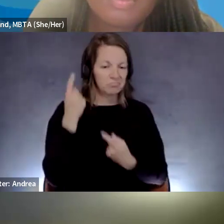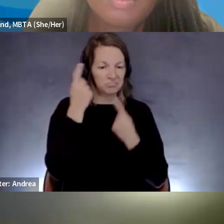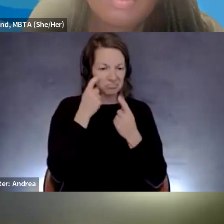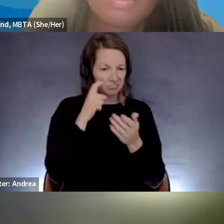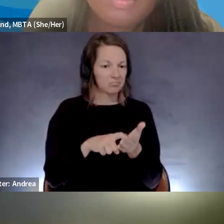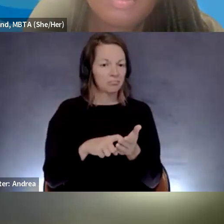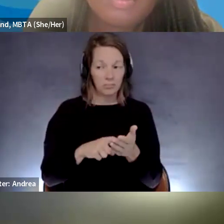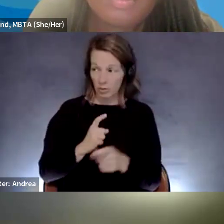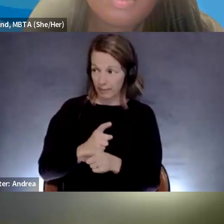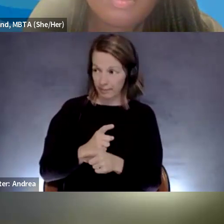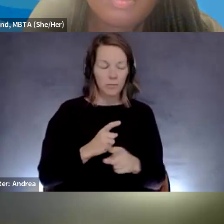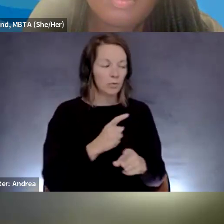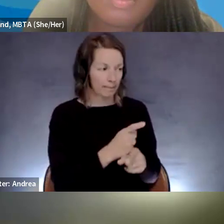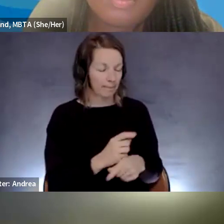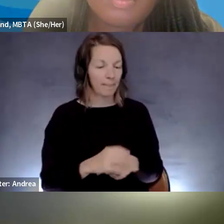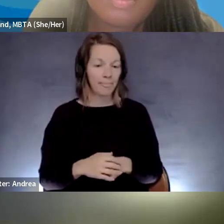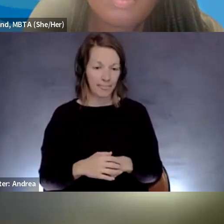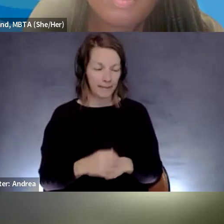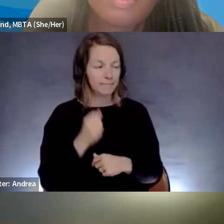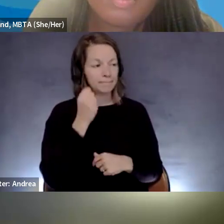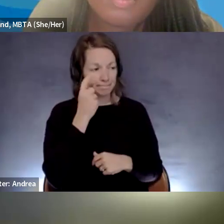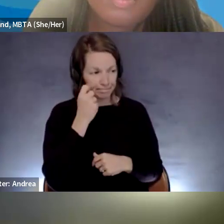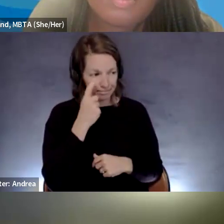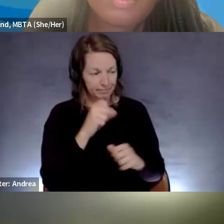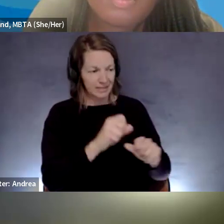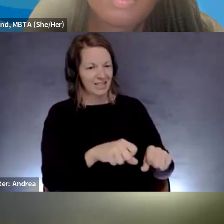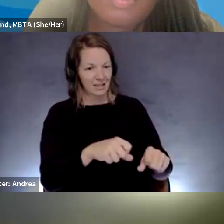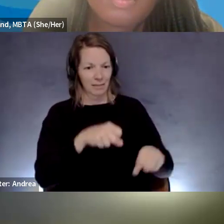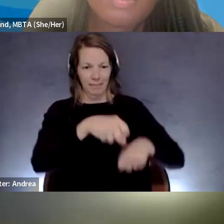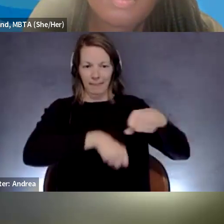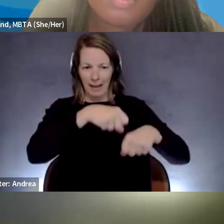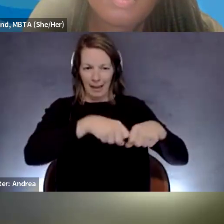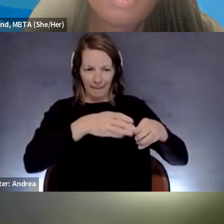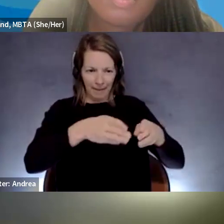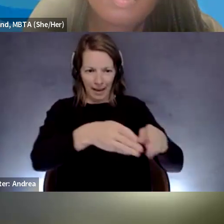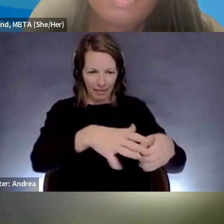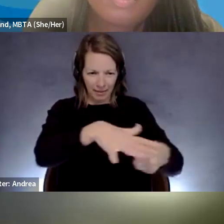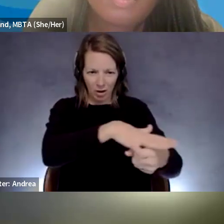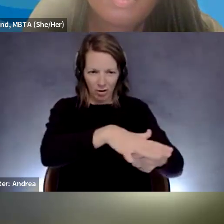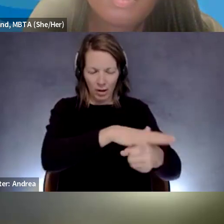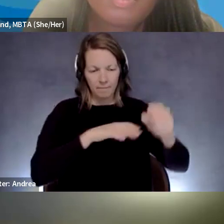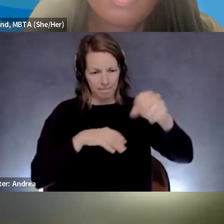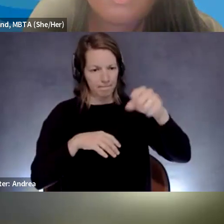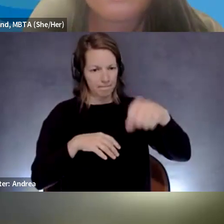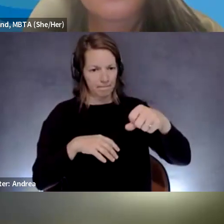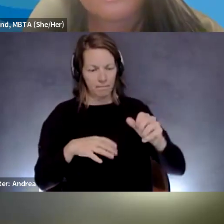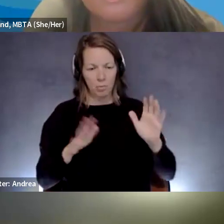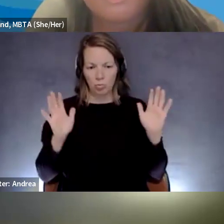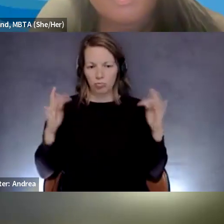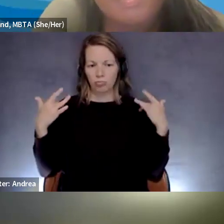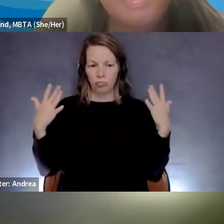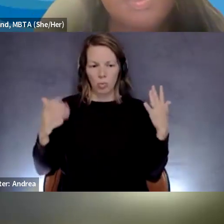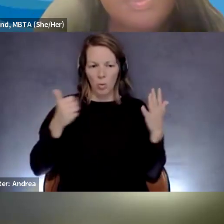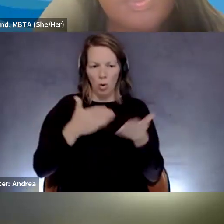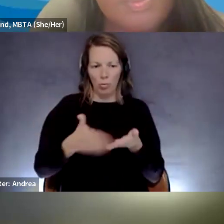design, correct, Joe? Correct. Yeah. Yeah. We understand that there's potentially a bike path or something planned through there, and yeah, nothing we're doing is going to preclude